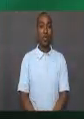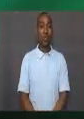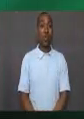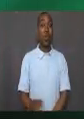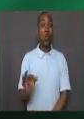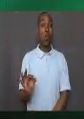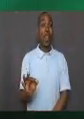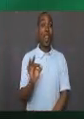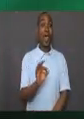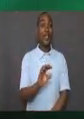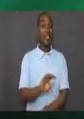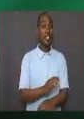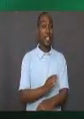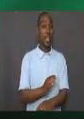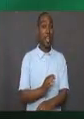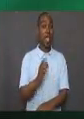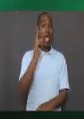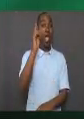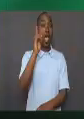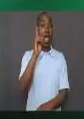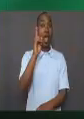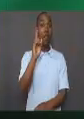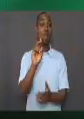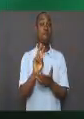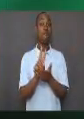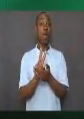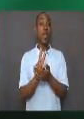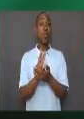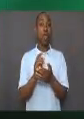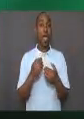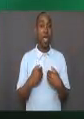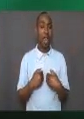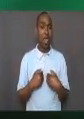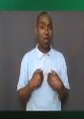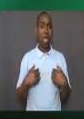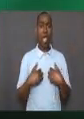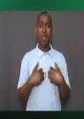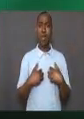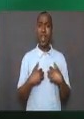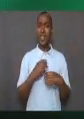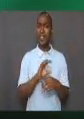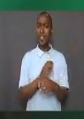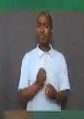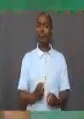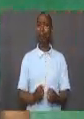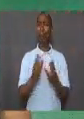only have one vacuole, animal cells have many vacuoles.